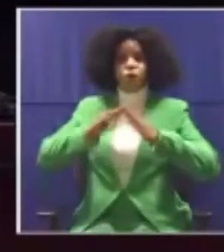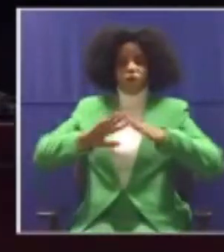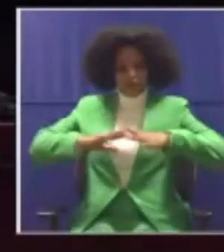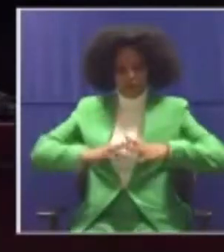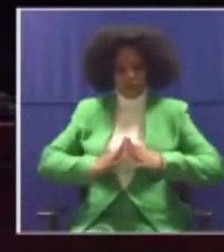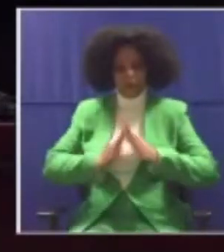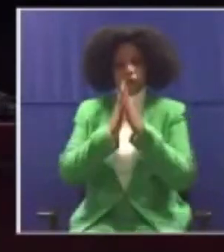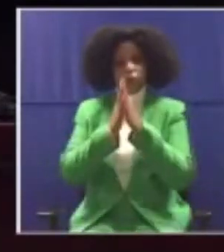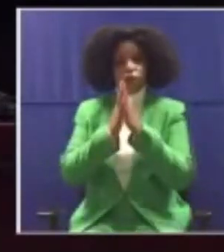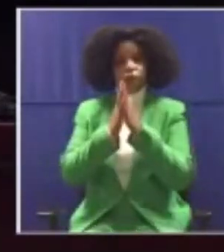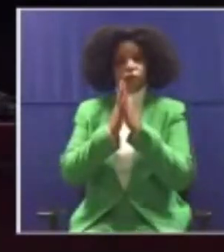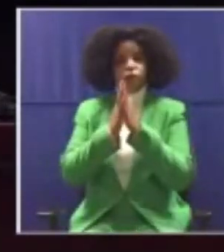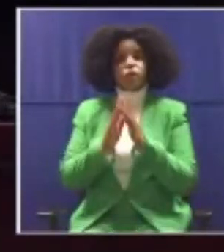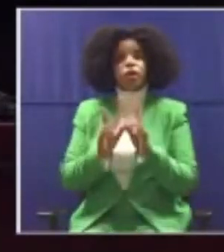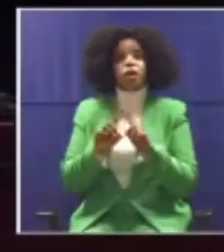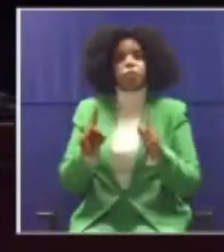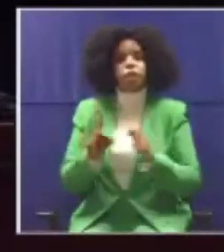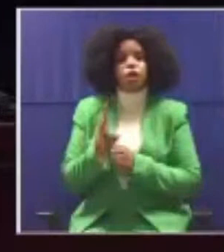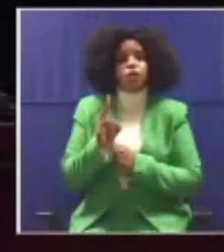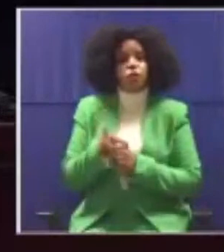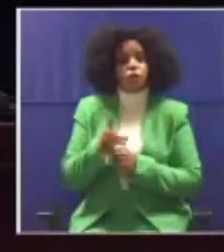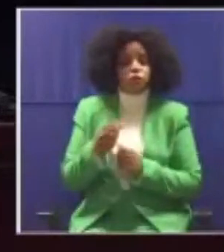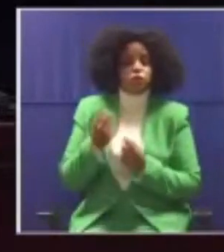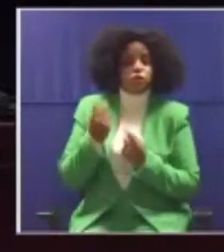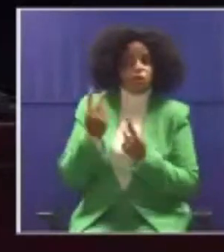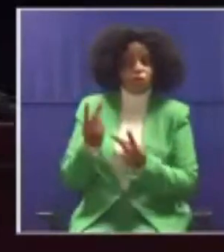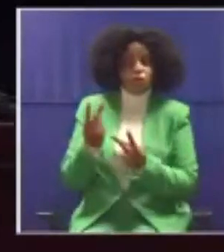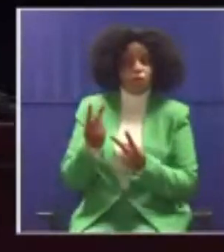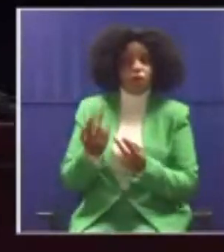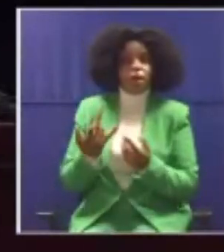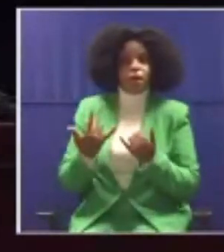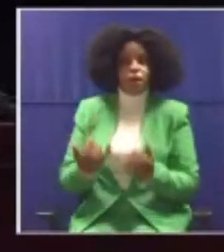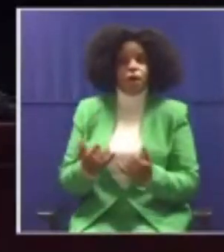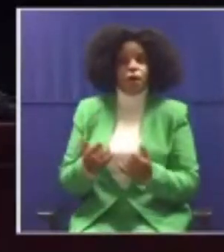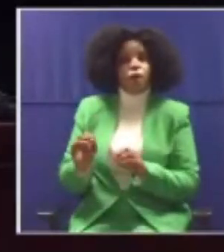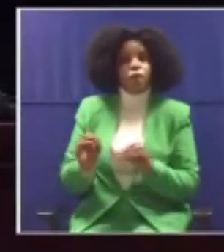regeneration movement, which we have to work with.